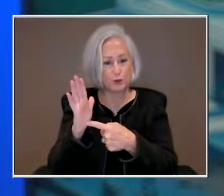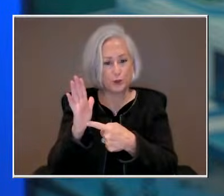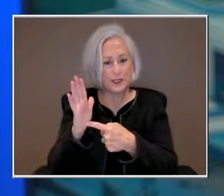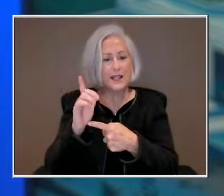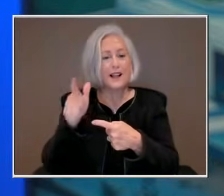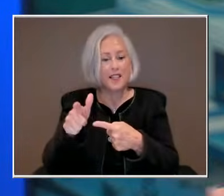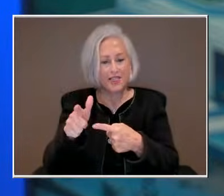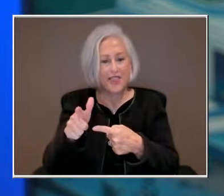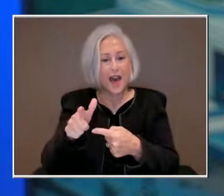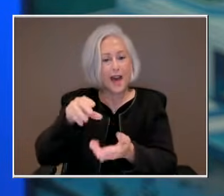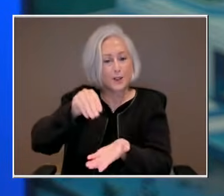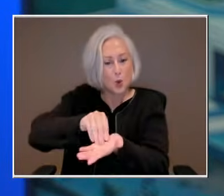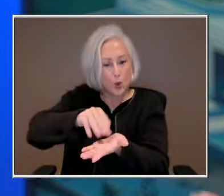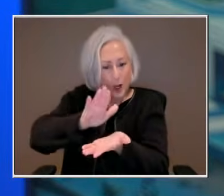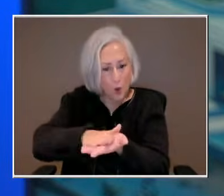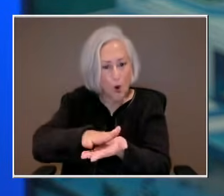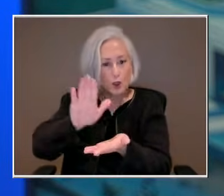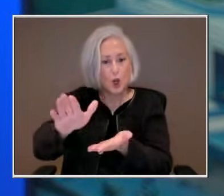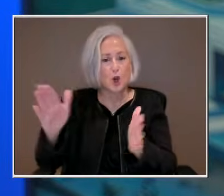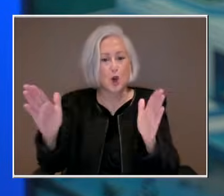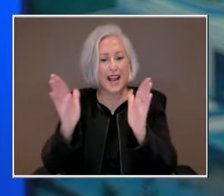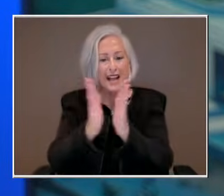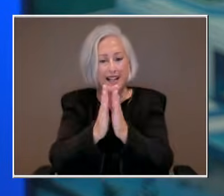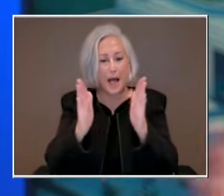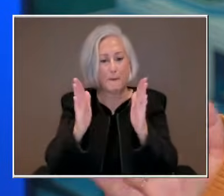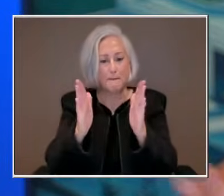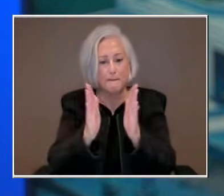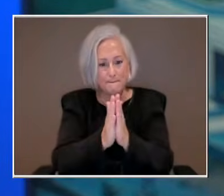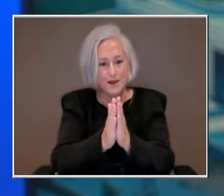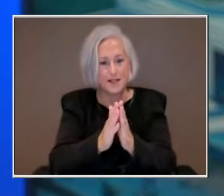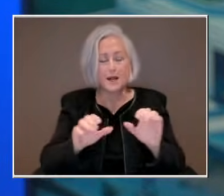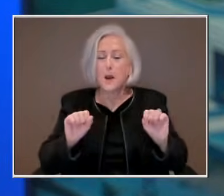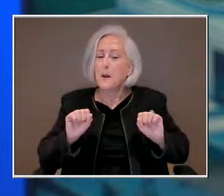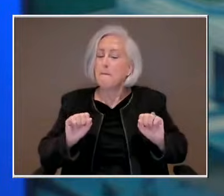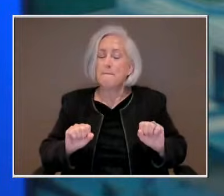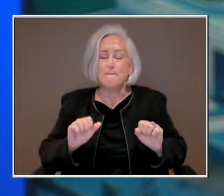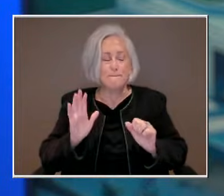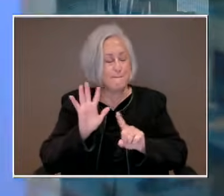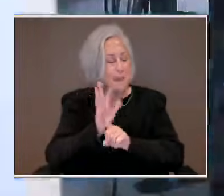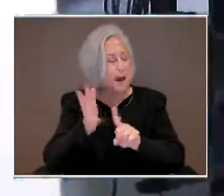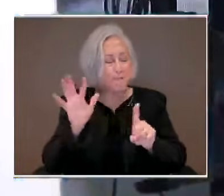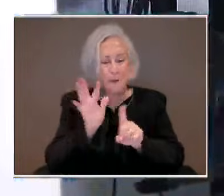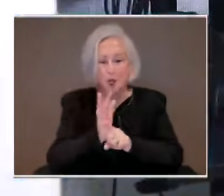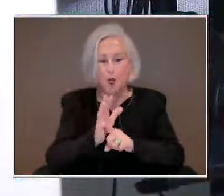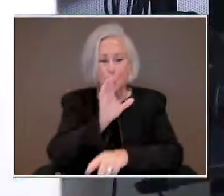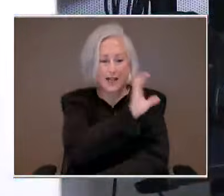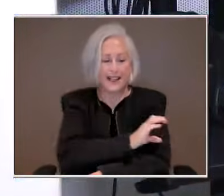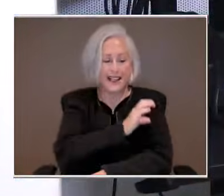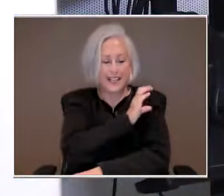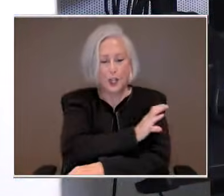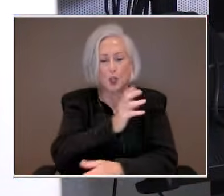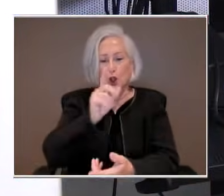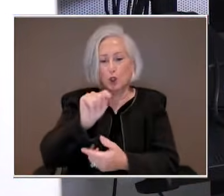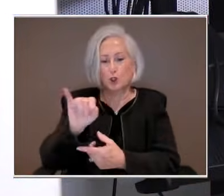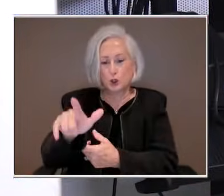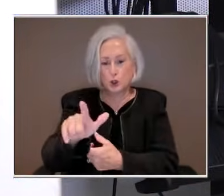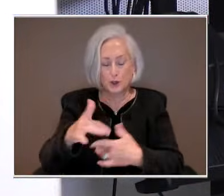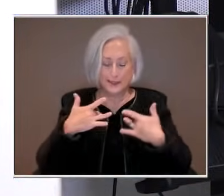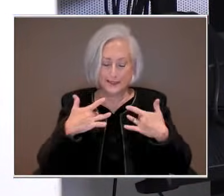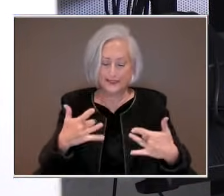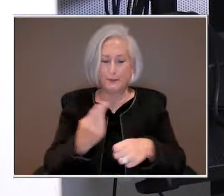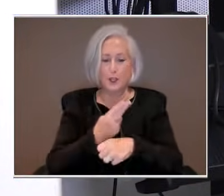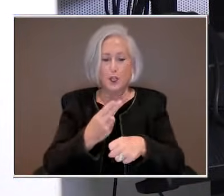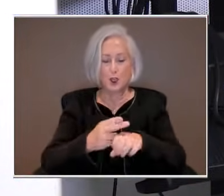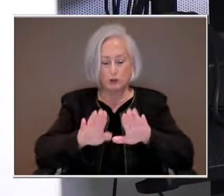So this is a really popular clinical tool. It's available across the country. It's used a lot with pediatrics,